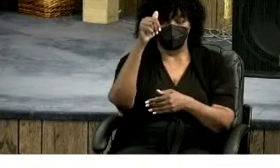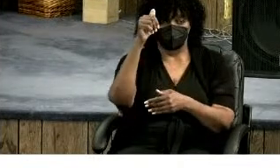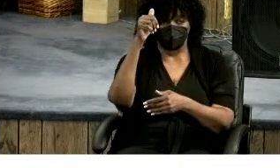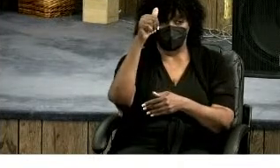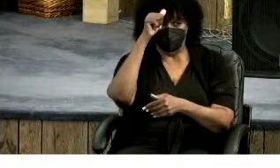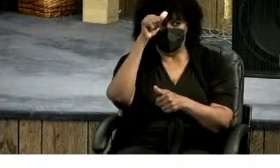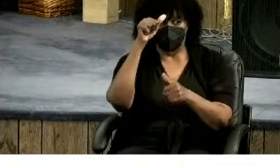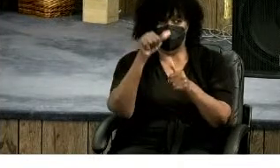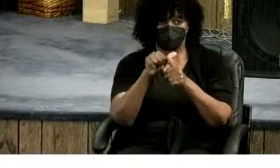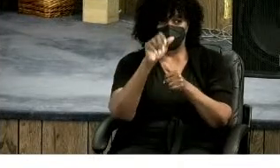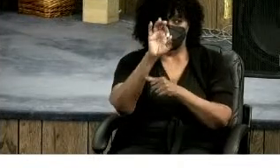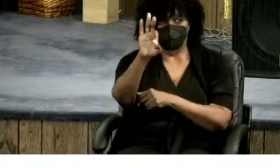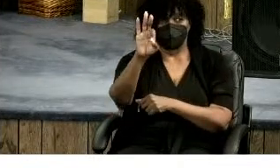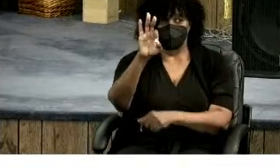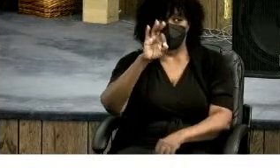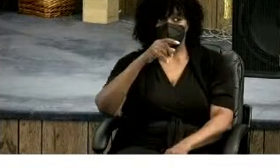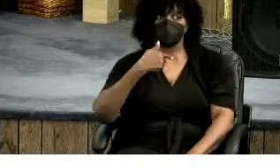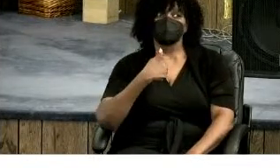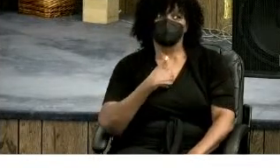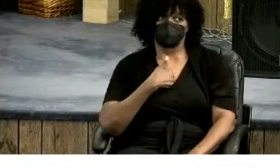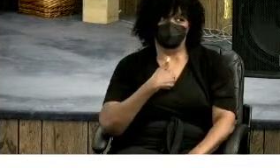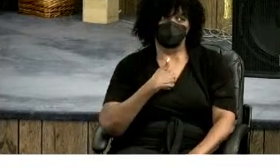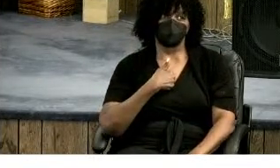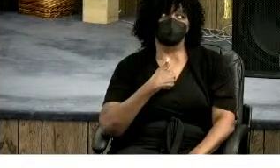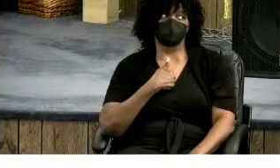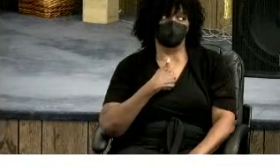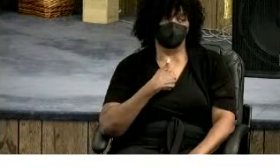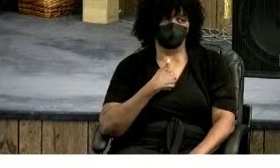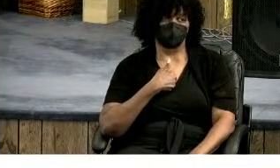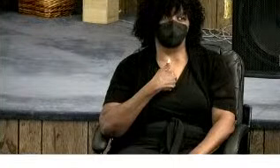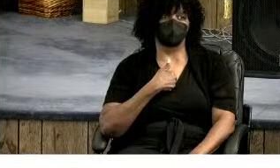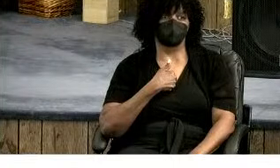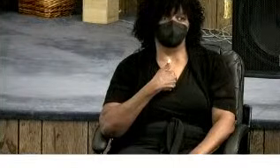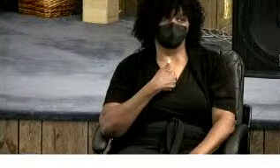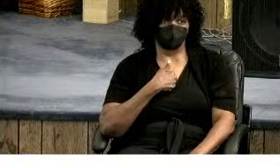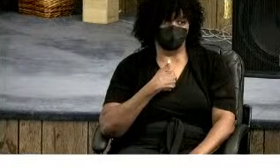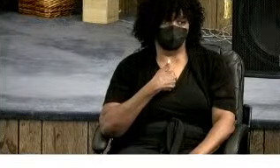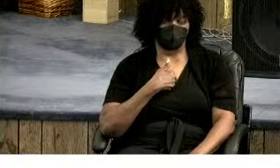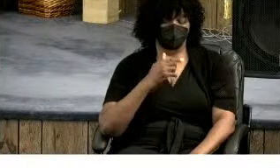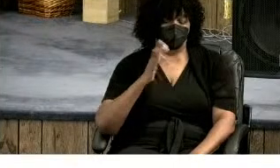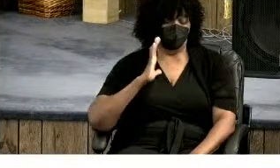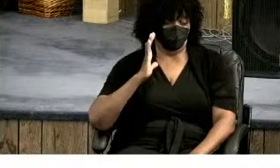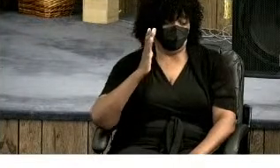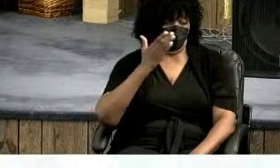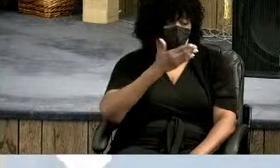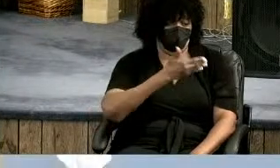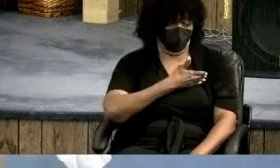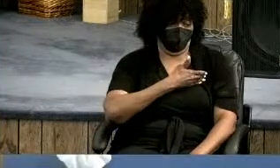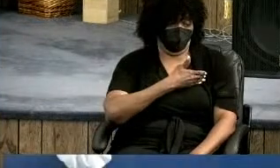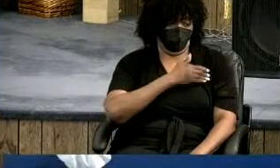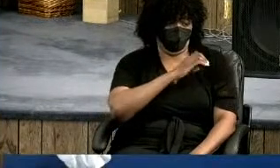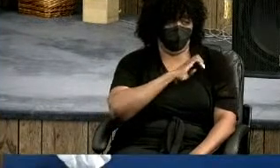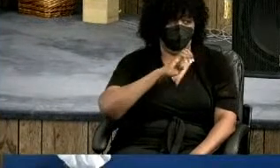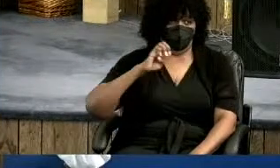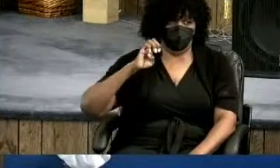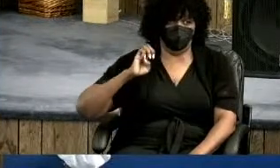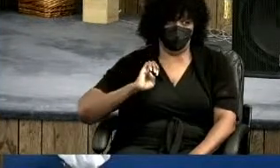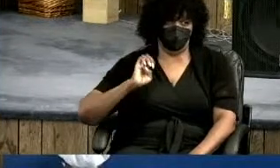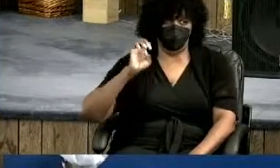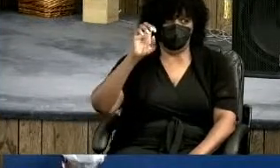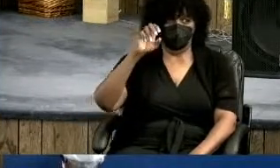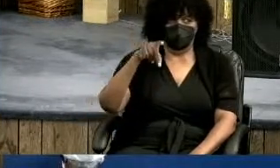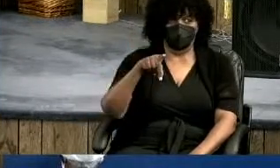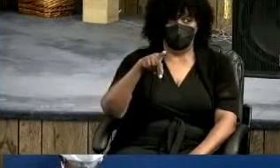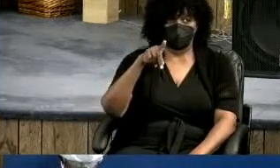in remembrance of me." Amen, amen. Our newly ordained Elder Parker will pray for the